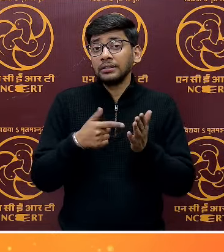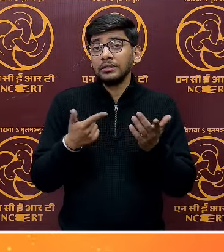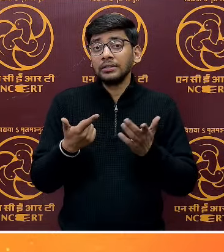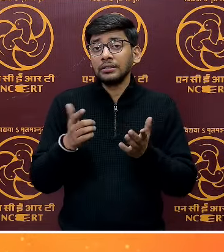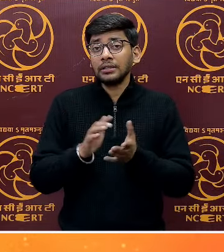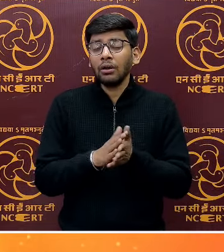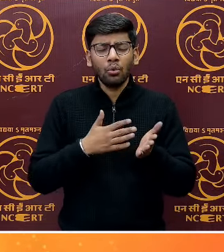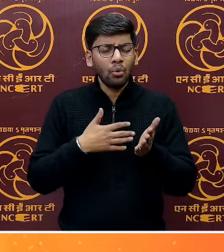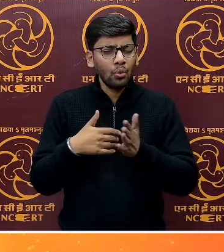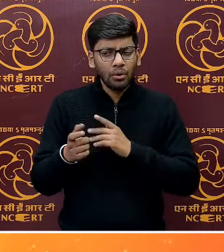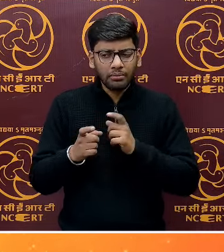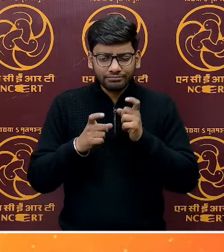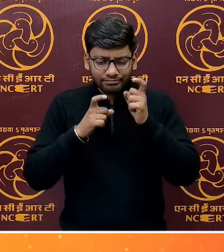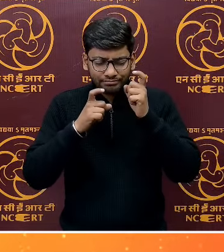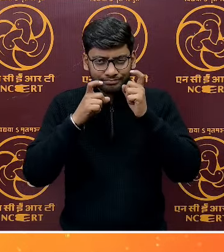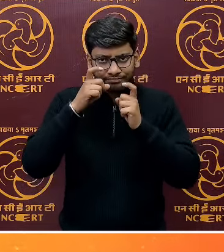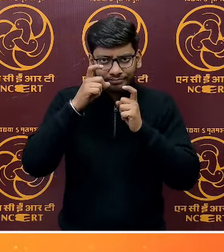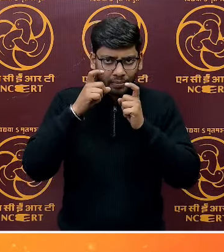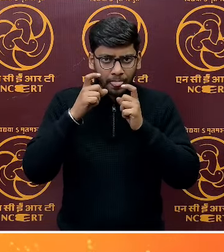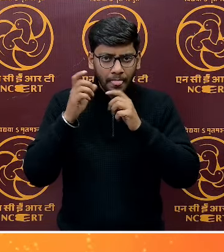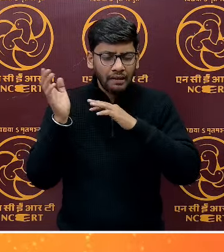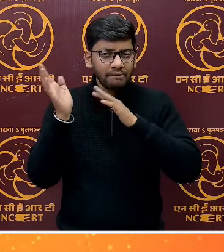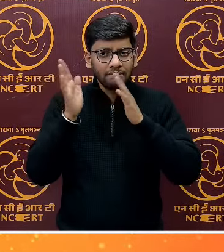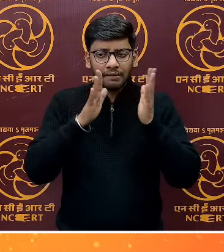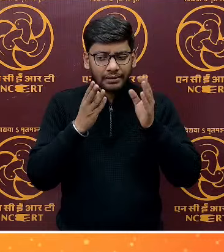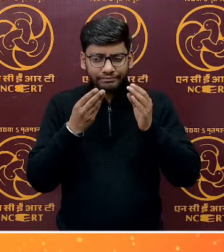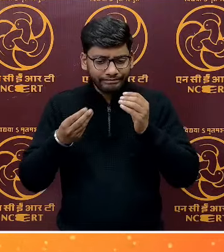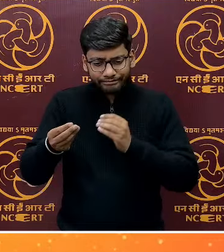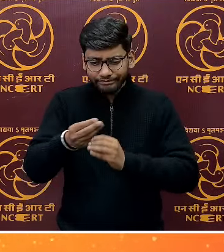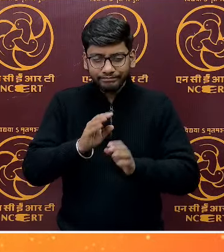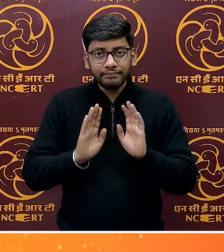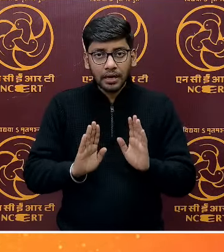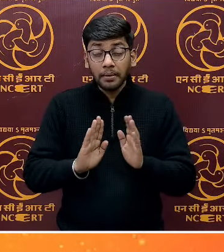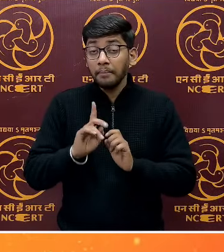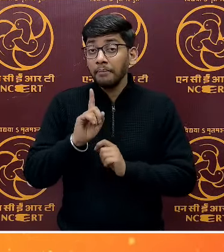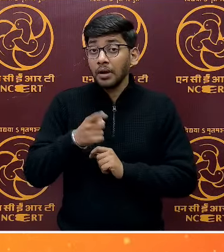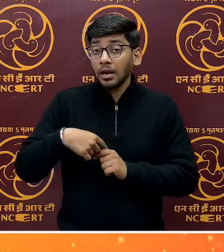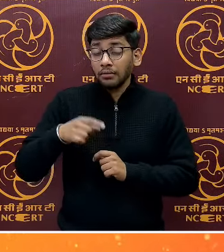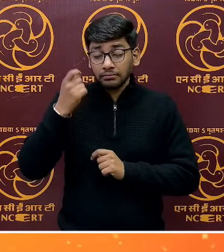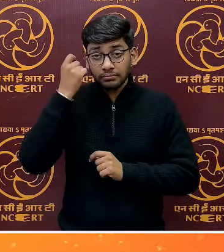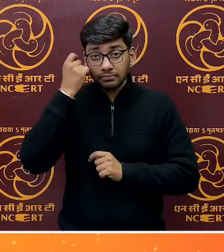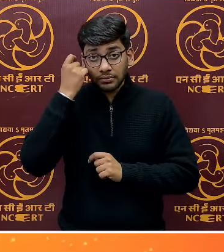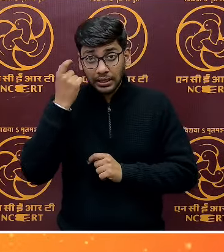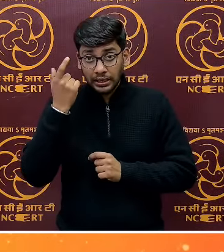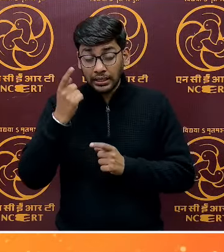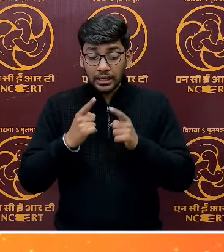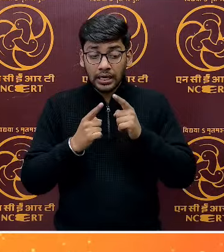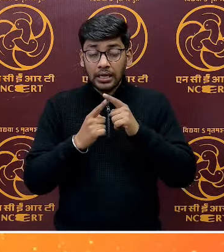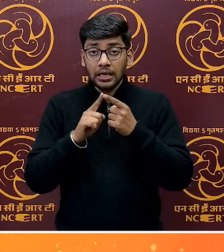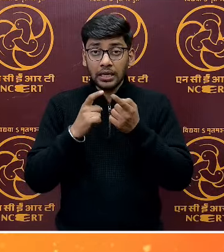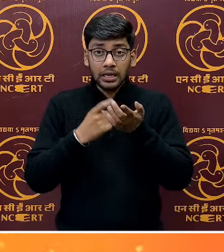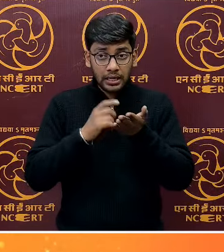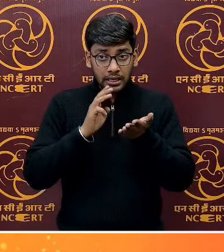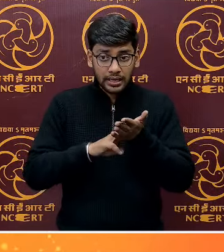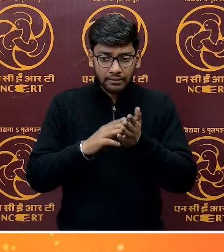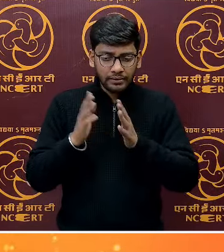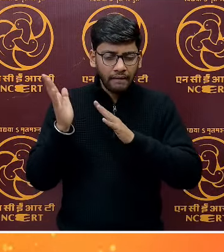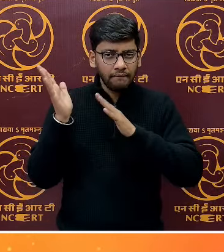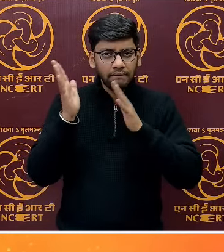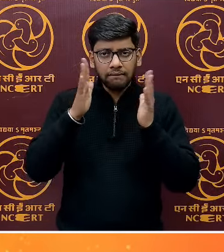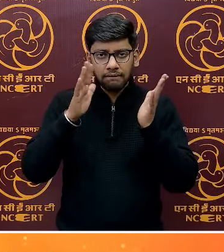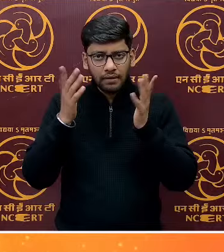an expression. Of course, wind is everywhere, but we understand wild in terms of a wild jungle, wild